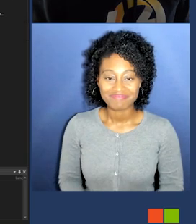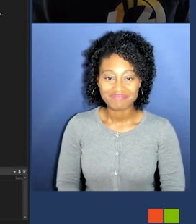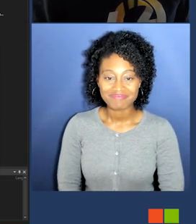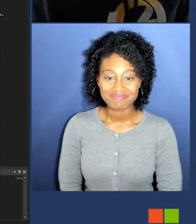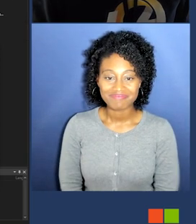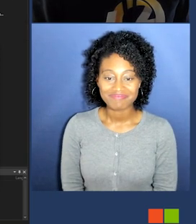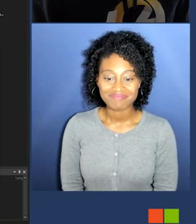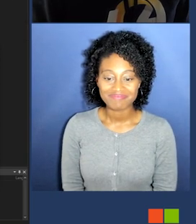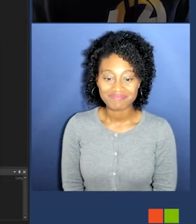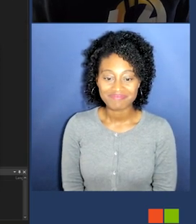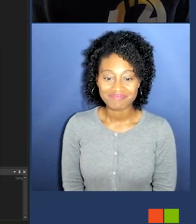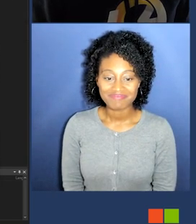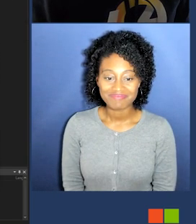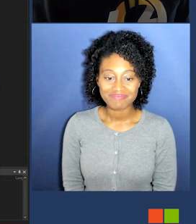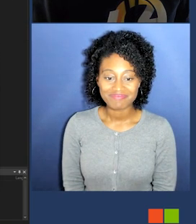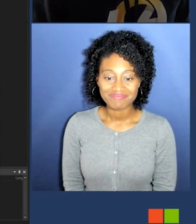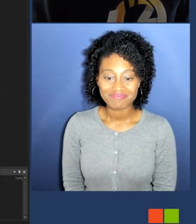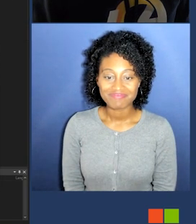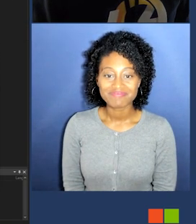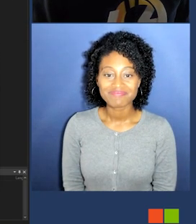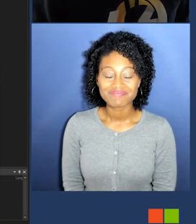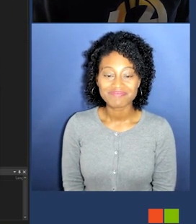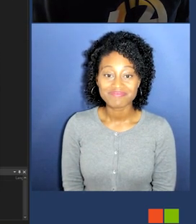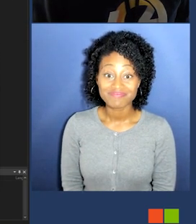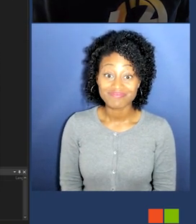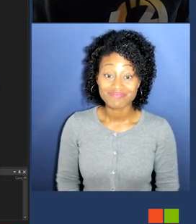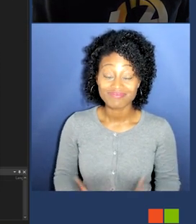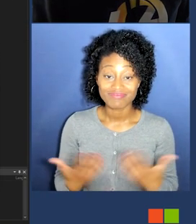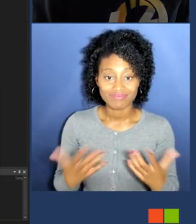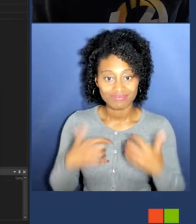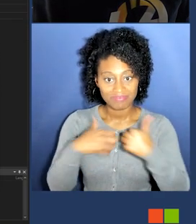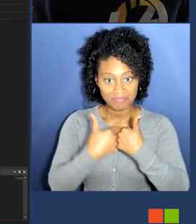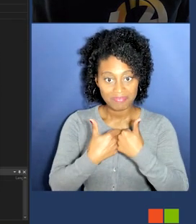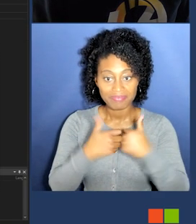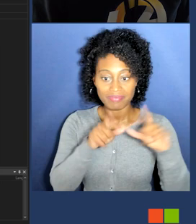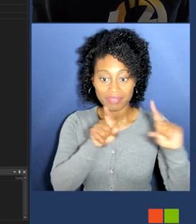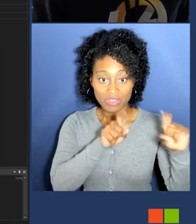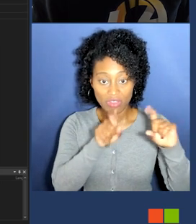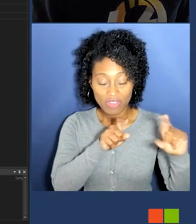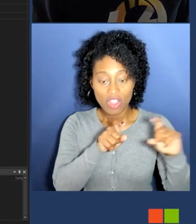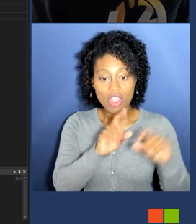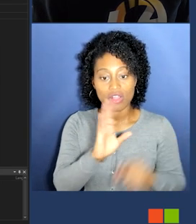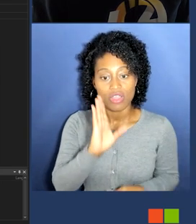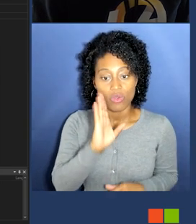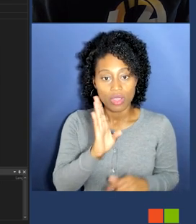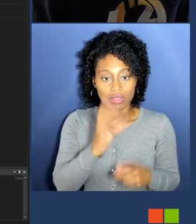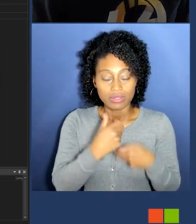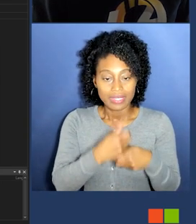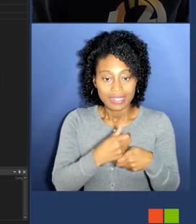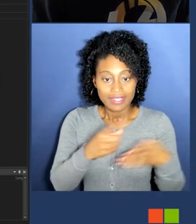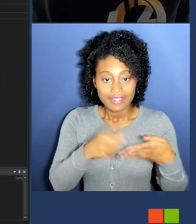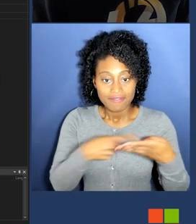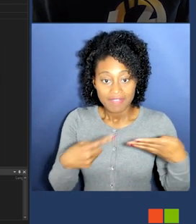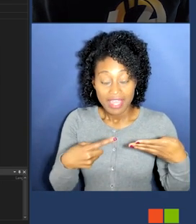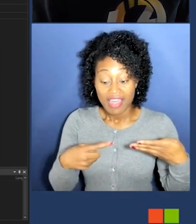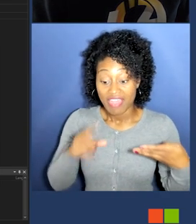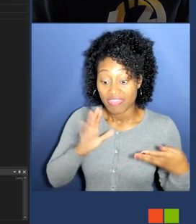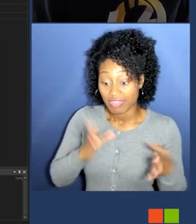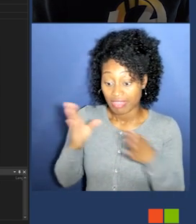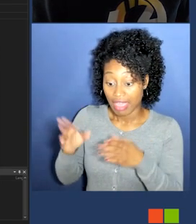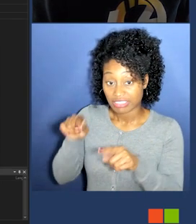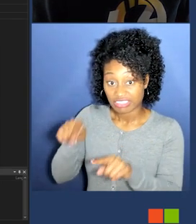we go. So the game server is creating events. This is the event ingester